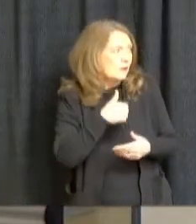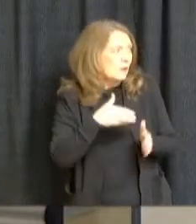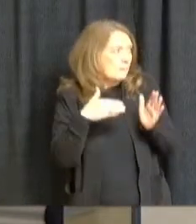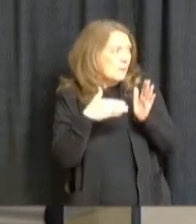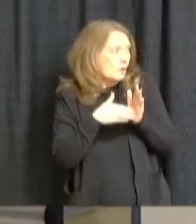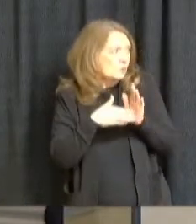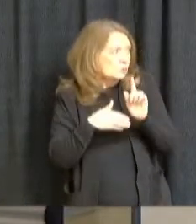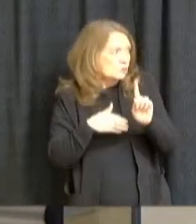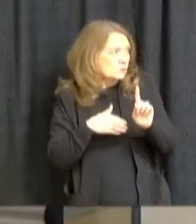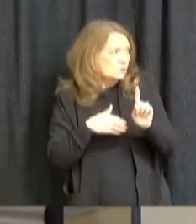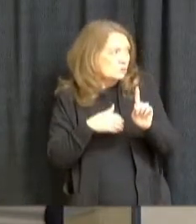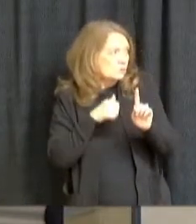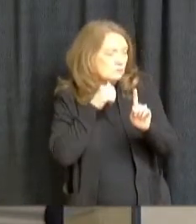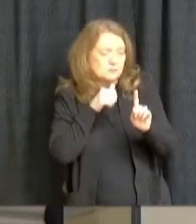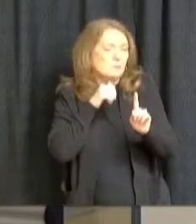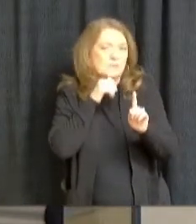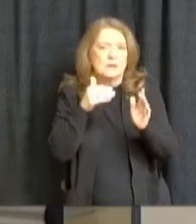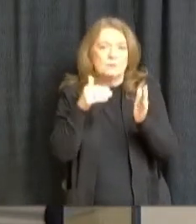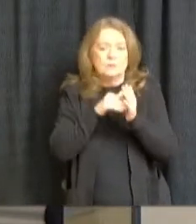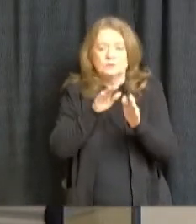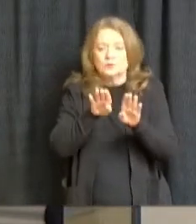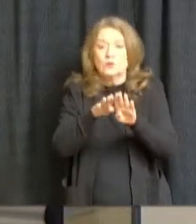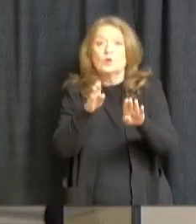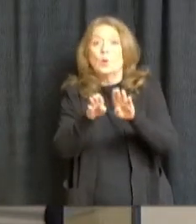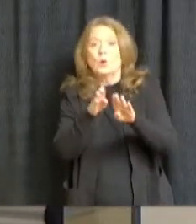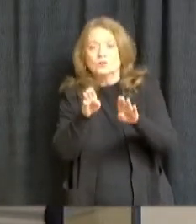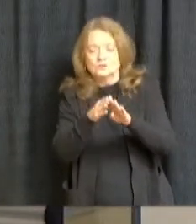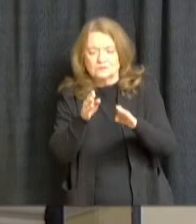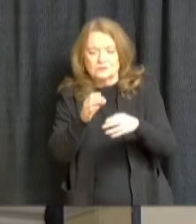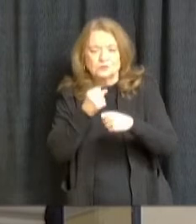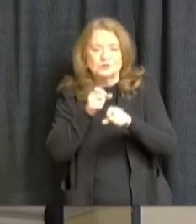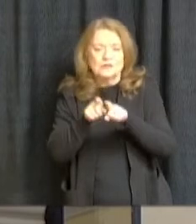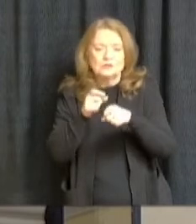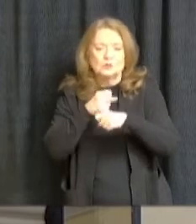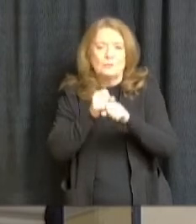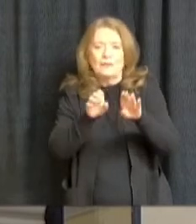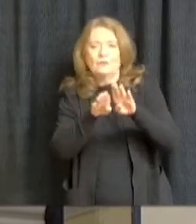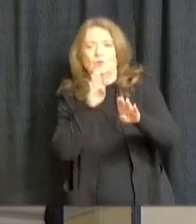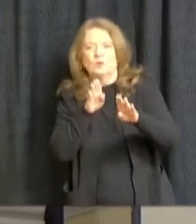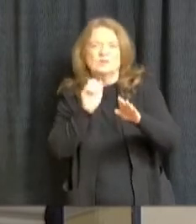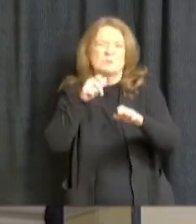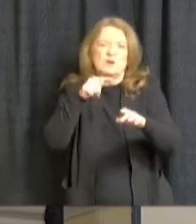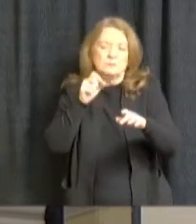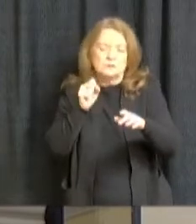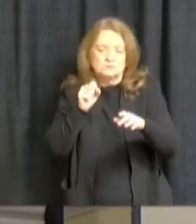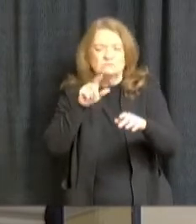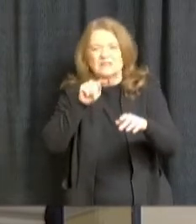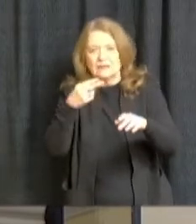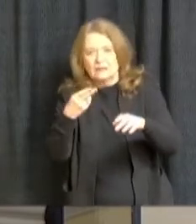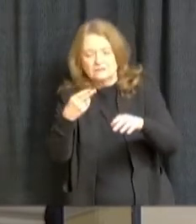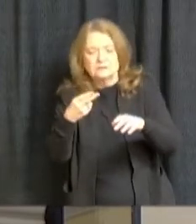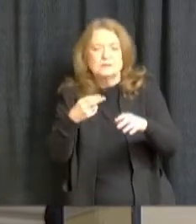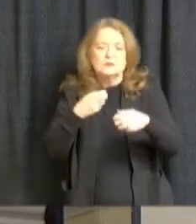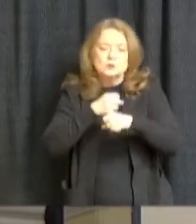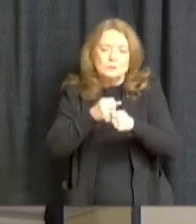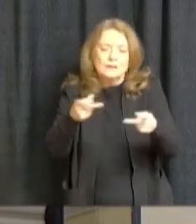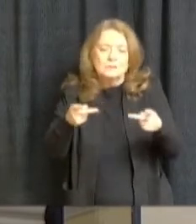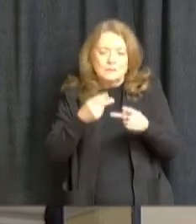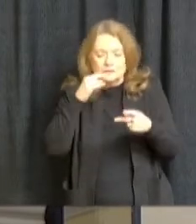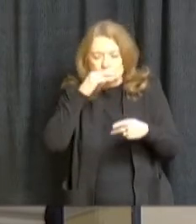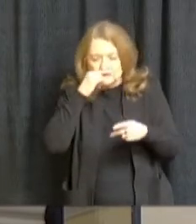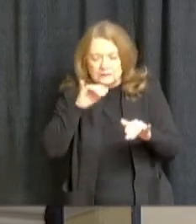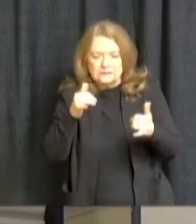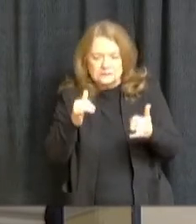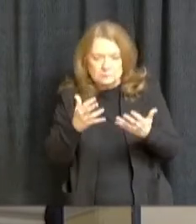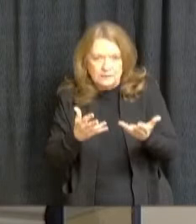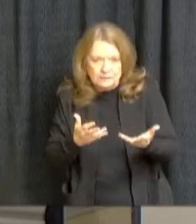Just to be clear, it's not the doors. It's just as you make the doors, maybe make a place for the kids to play and not just the dogs.